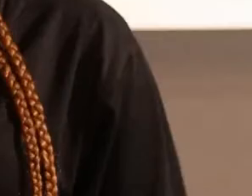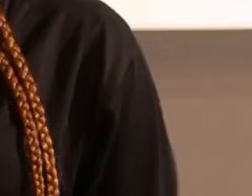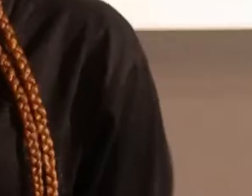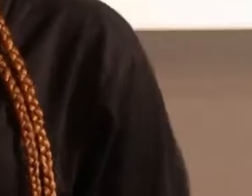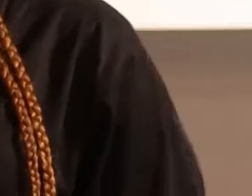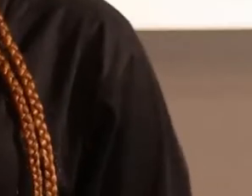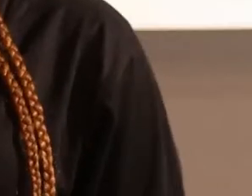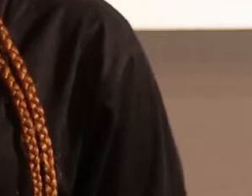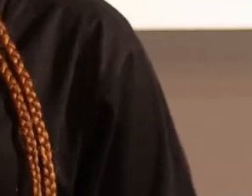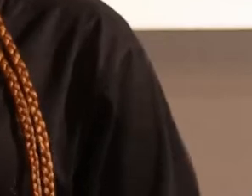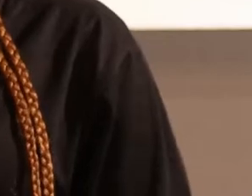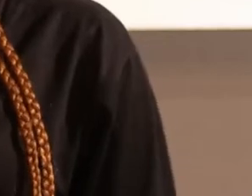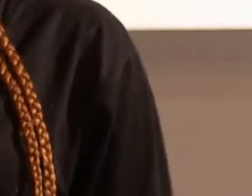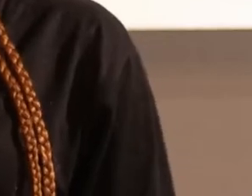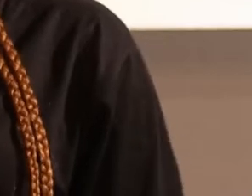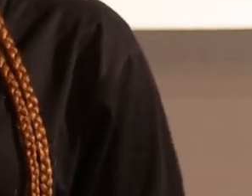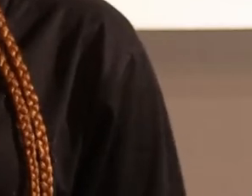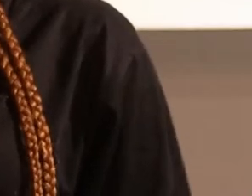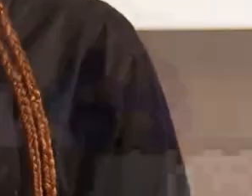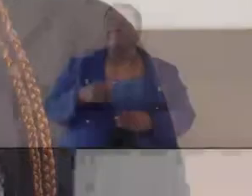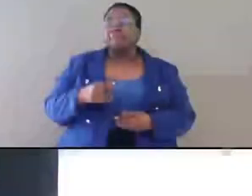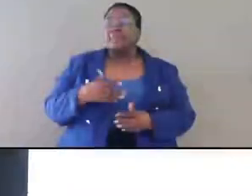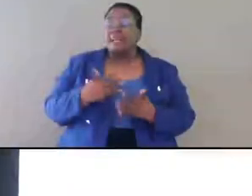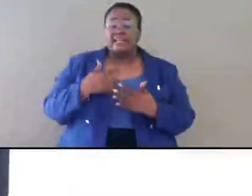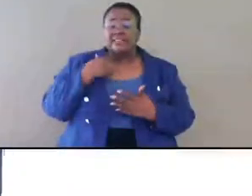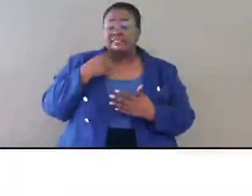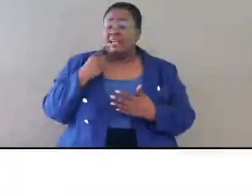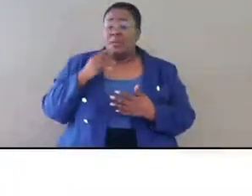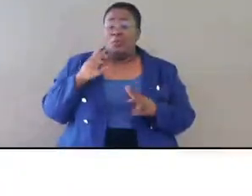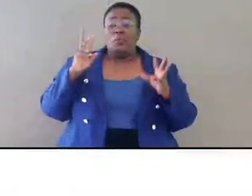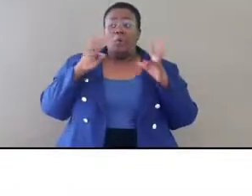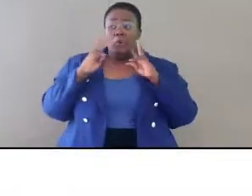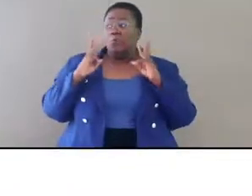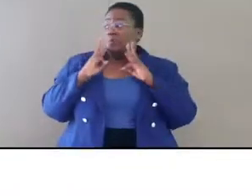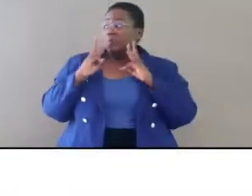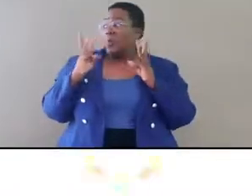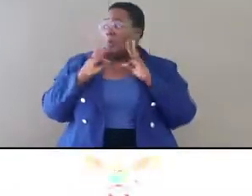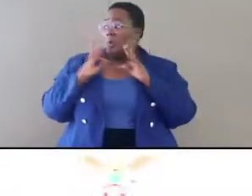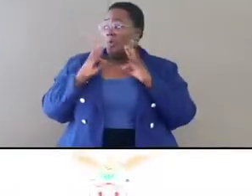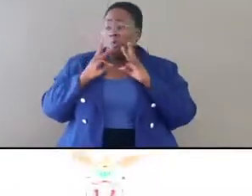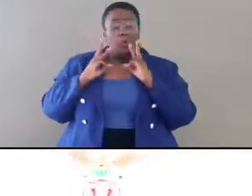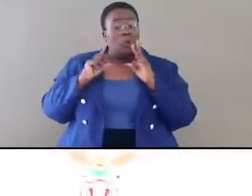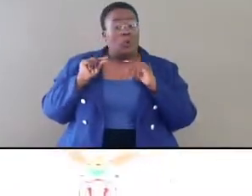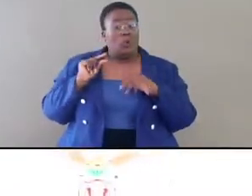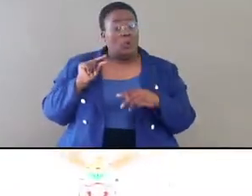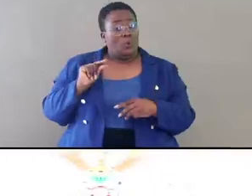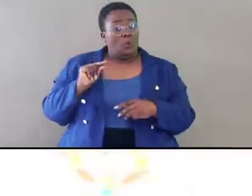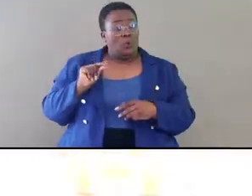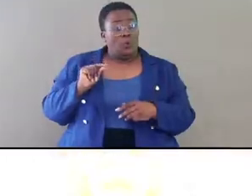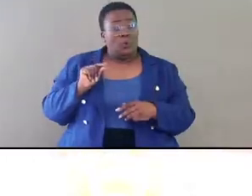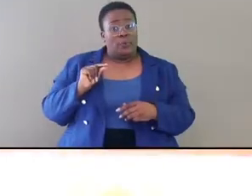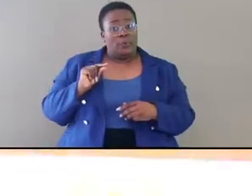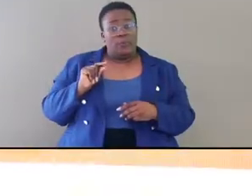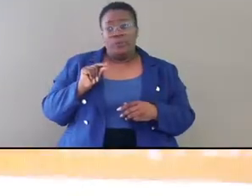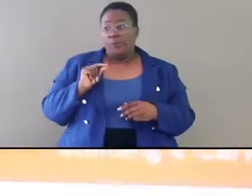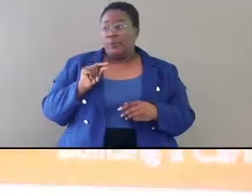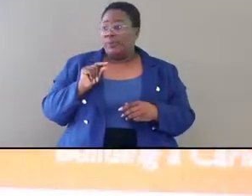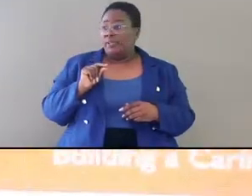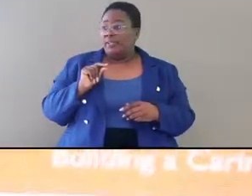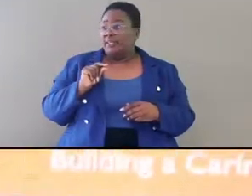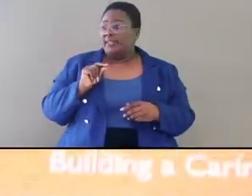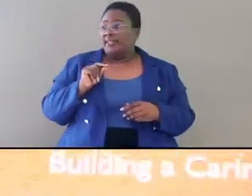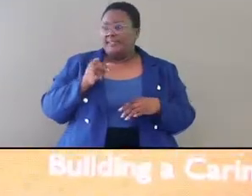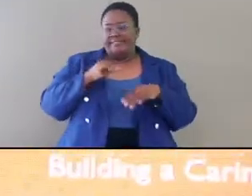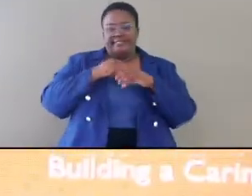All these products of than while Today, Minister Lindor Zulu will be launching the Child's Park. Wow, what a session. You know, it's one of its